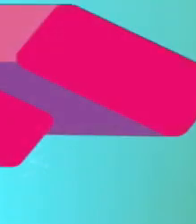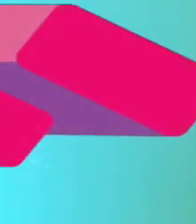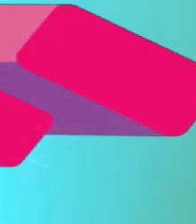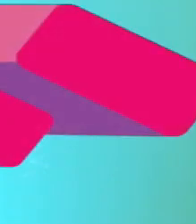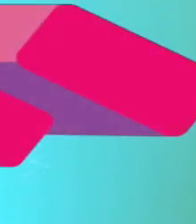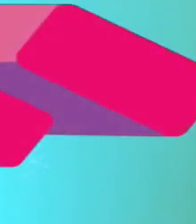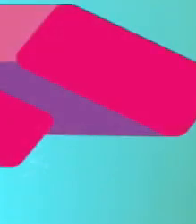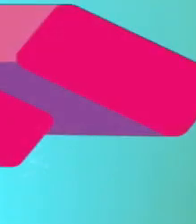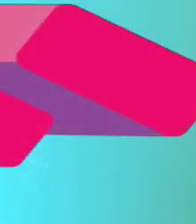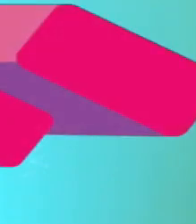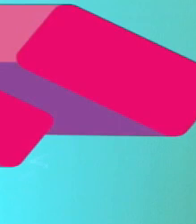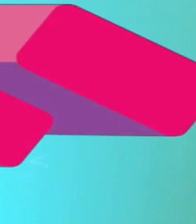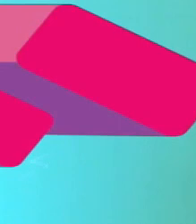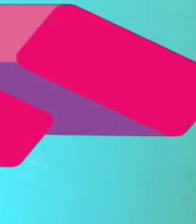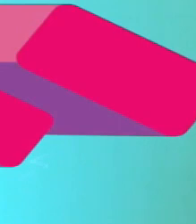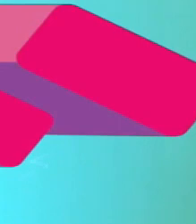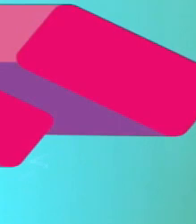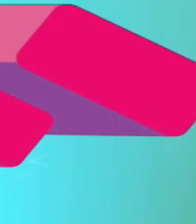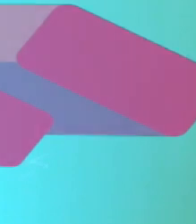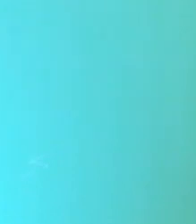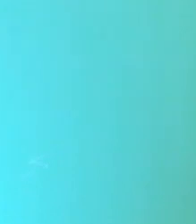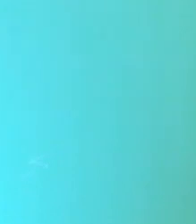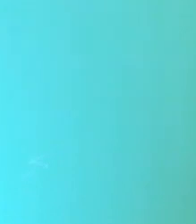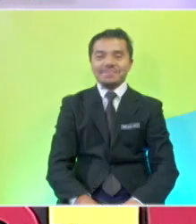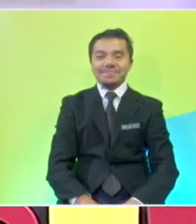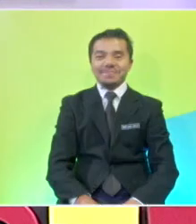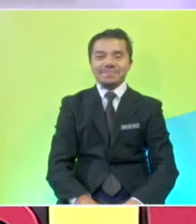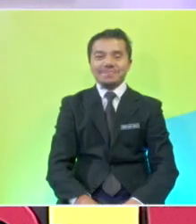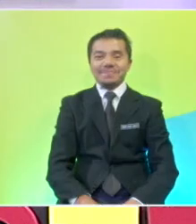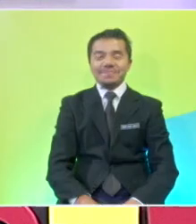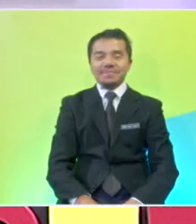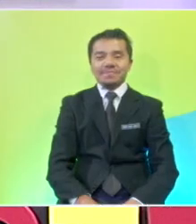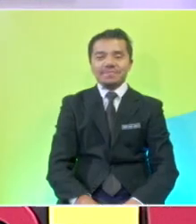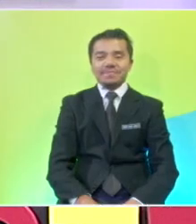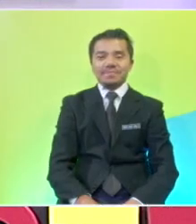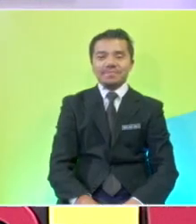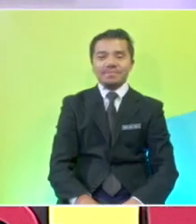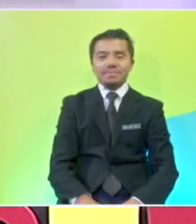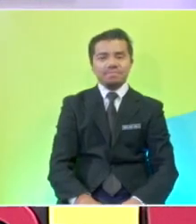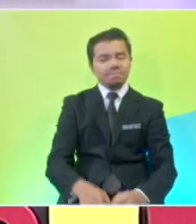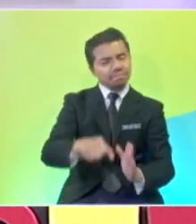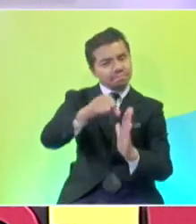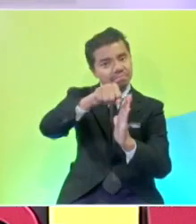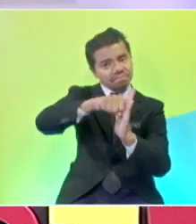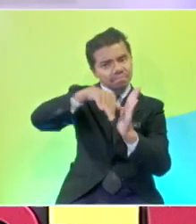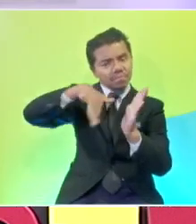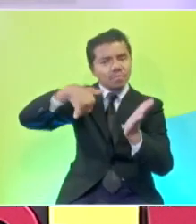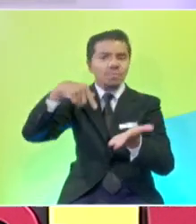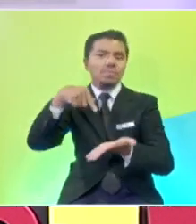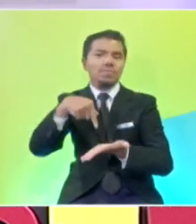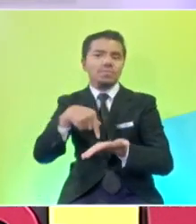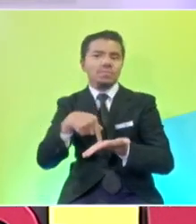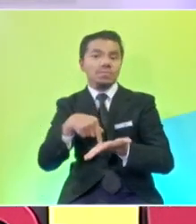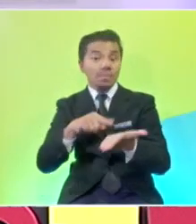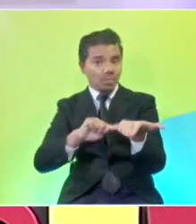sir. All right. Now, Miss Devi, Yes. before we proceed with our class today, Yeah. a classroom isn't